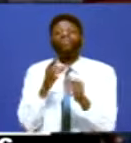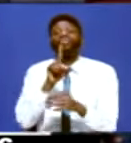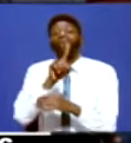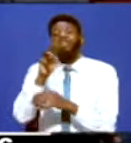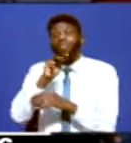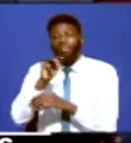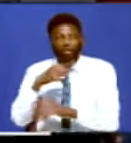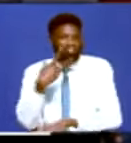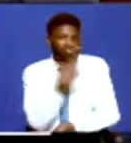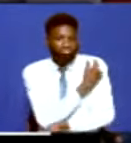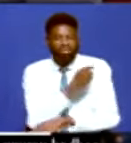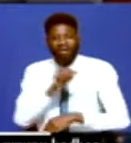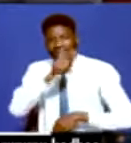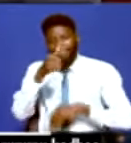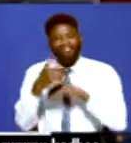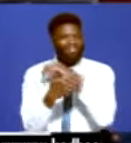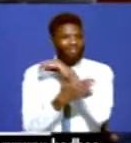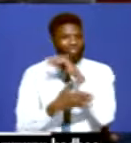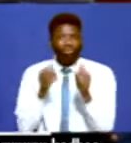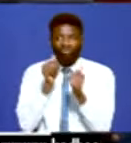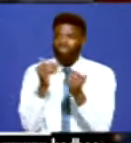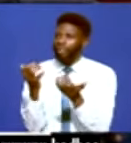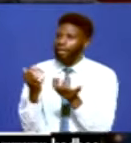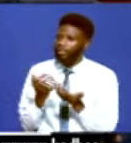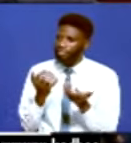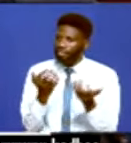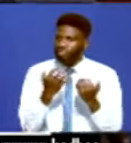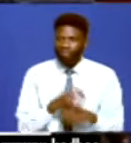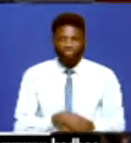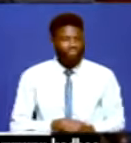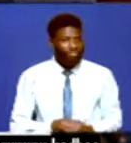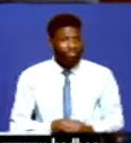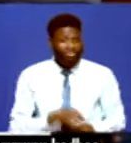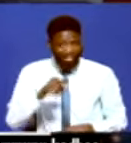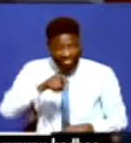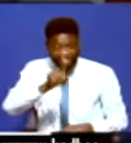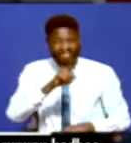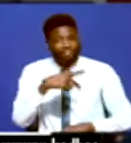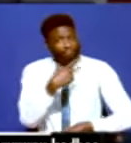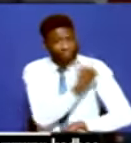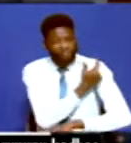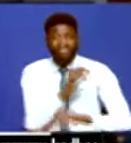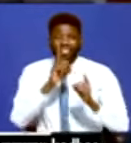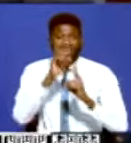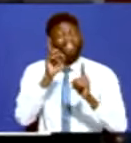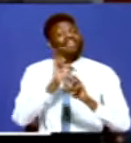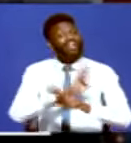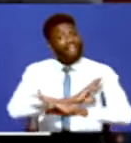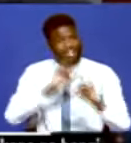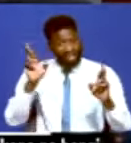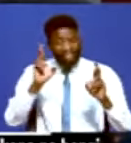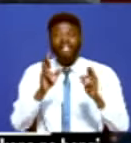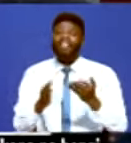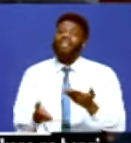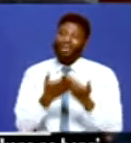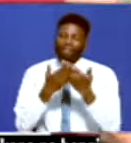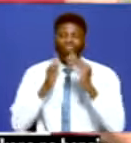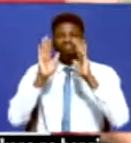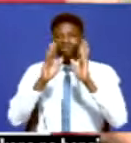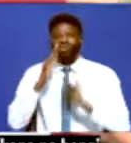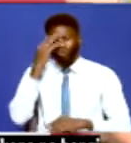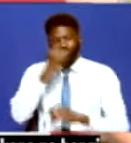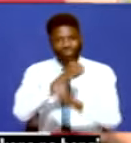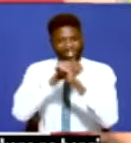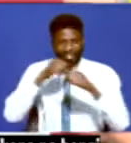you have the opportunity to get vaccinated, do. Because you're not just protecting yourself, but you're protecting your friends and families and those who are around you.